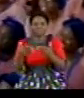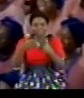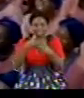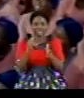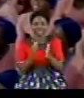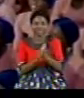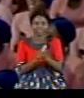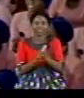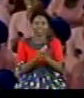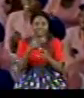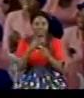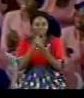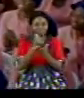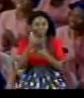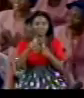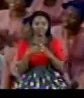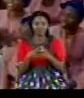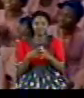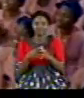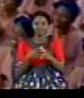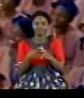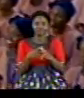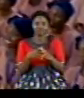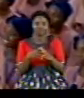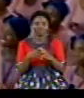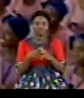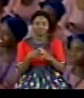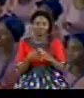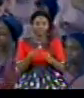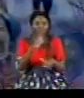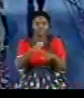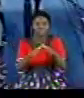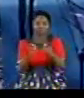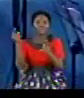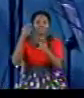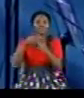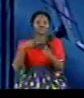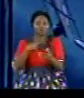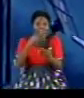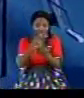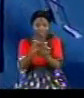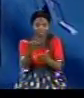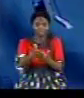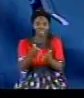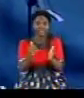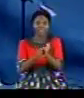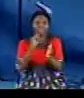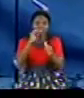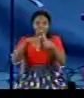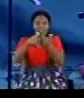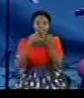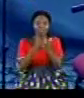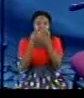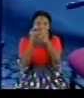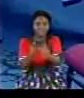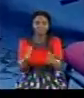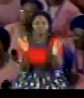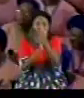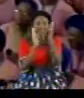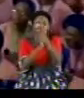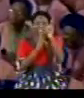last end, we walk till reach here. That is how it happened. Praise thy Lord. You are healed,